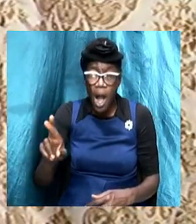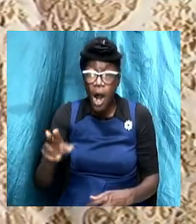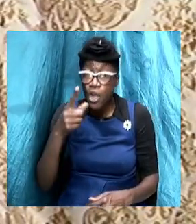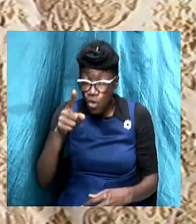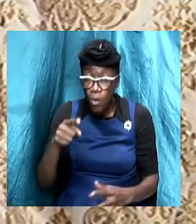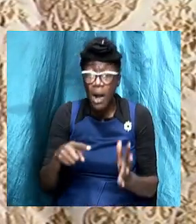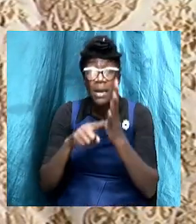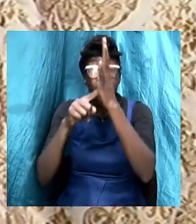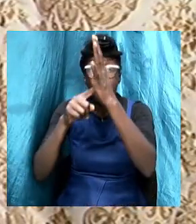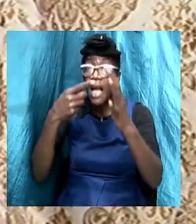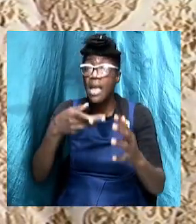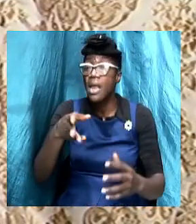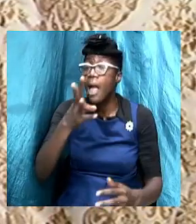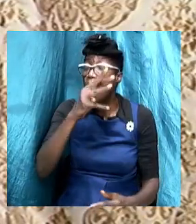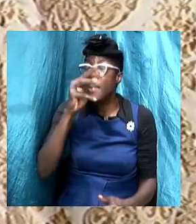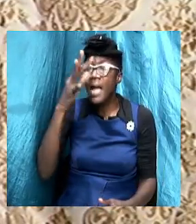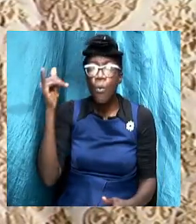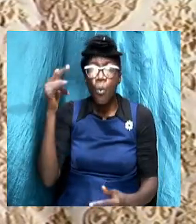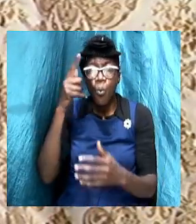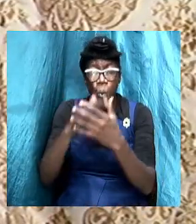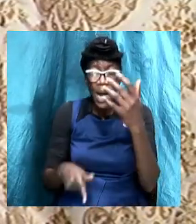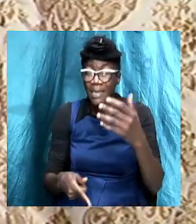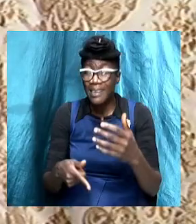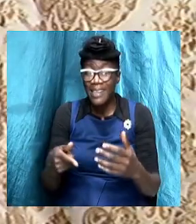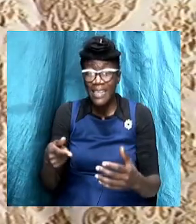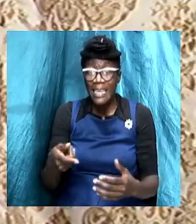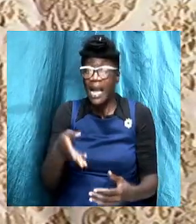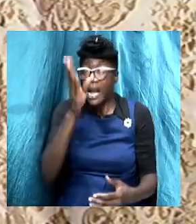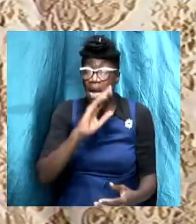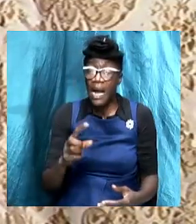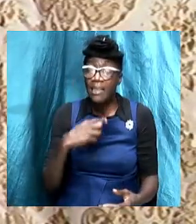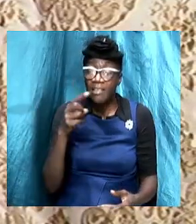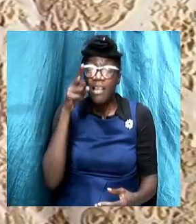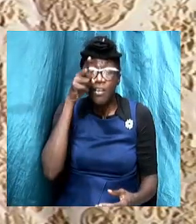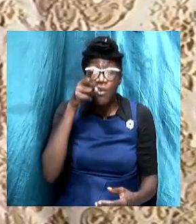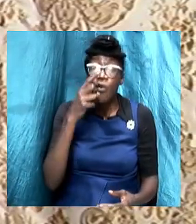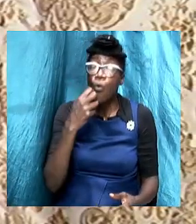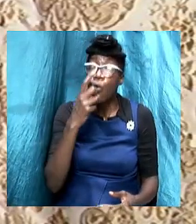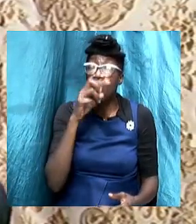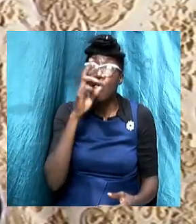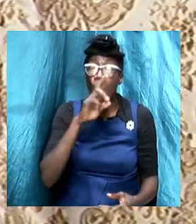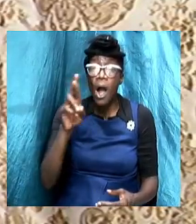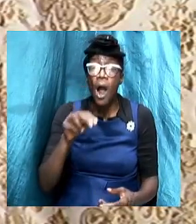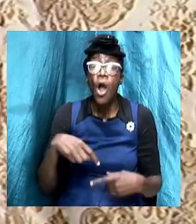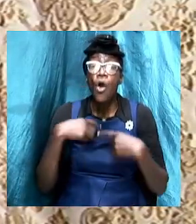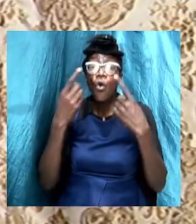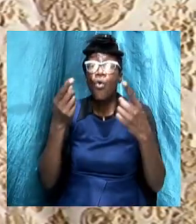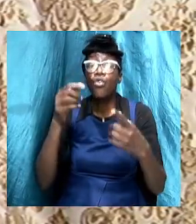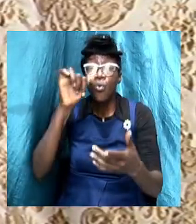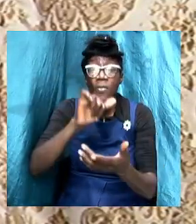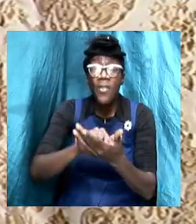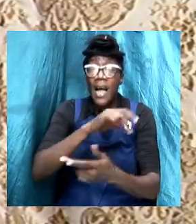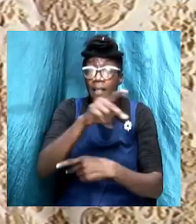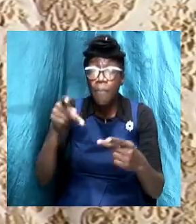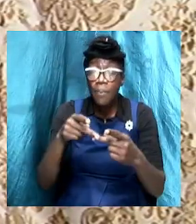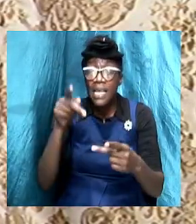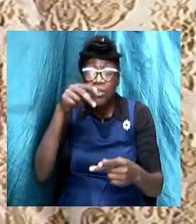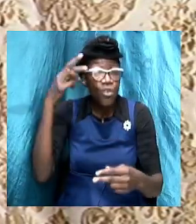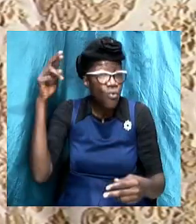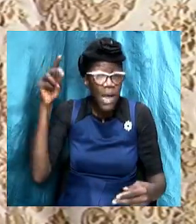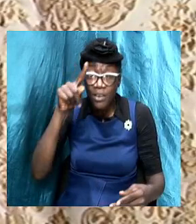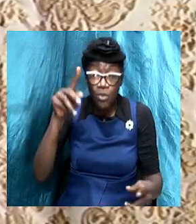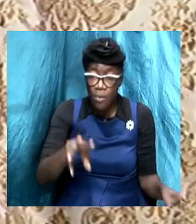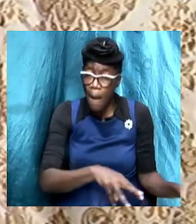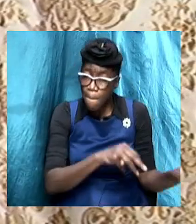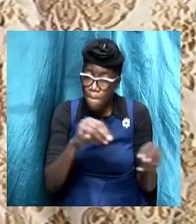God say you are. And God is telling somebody tonight that you need to get back to a place where you realize that you are a mighty man